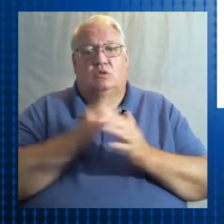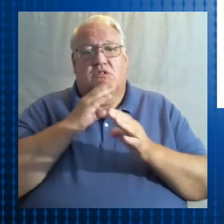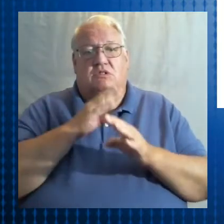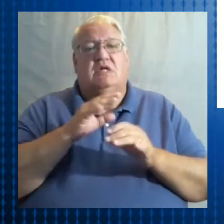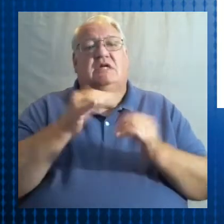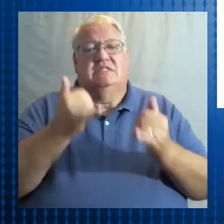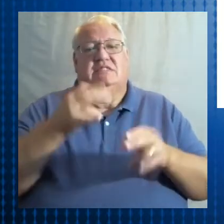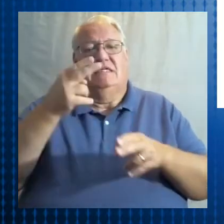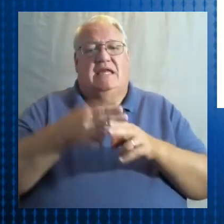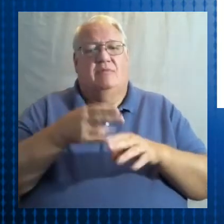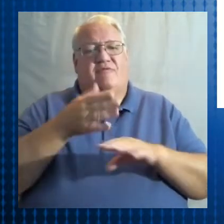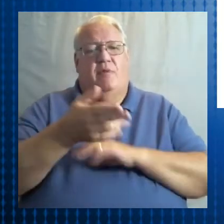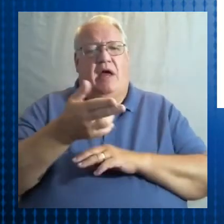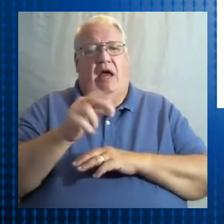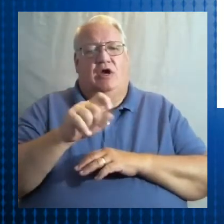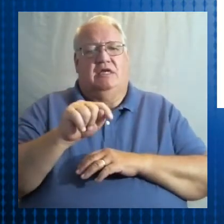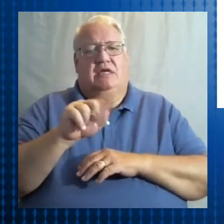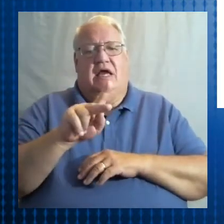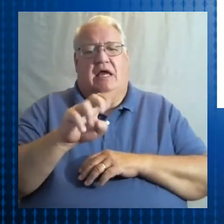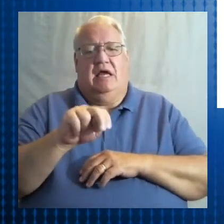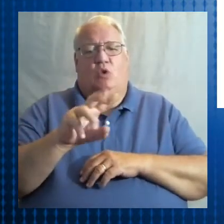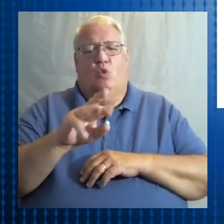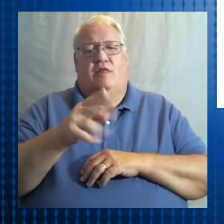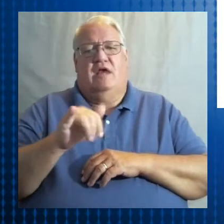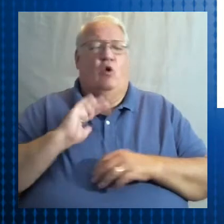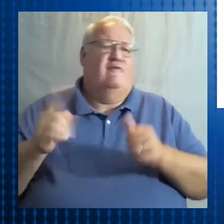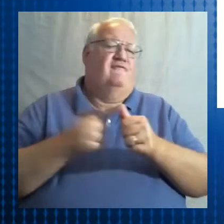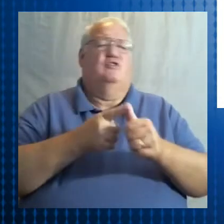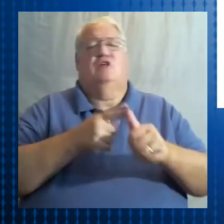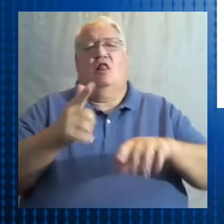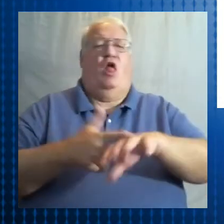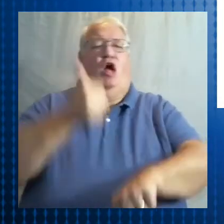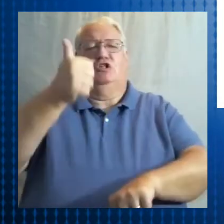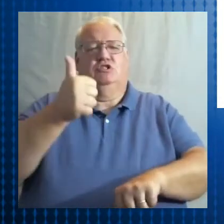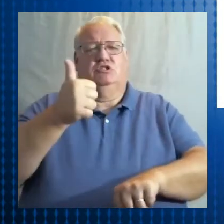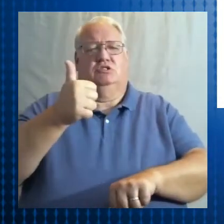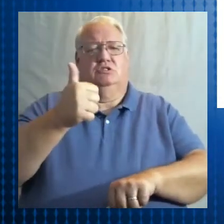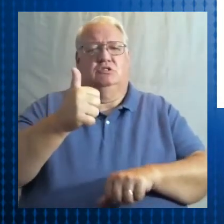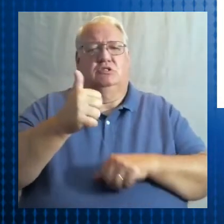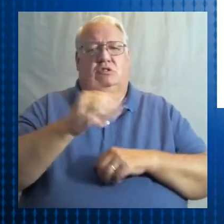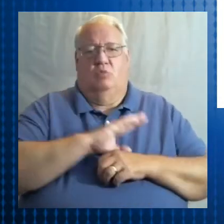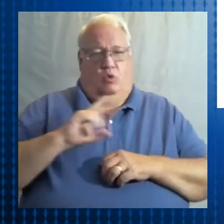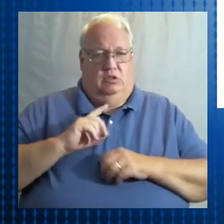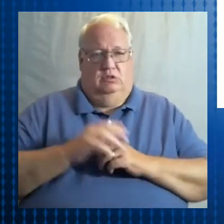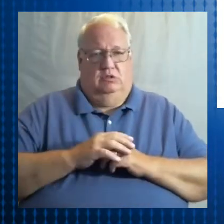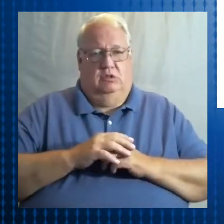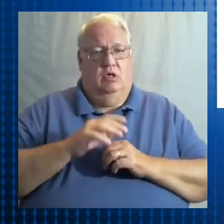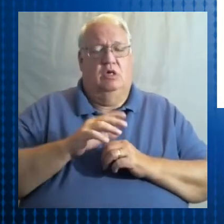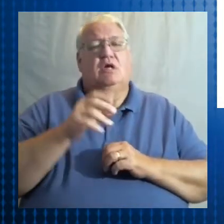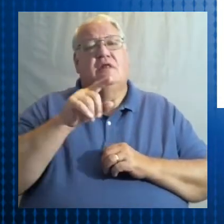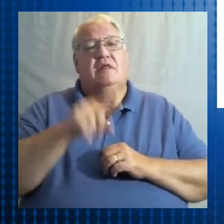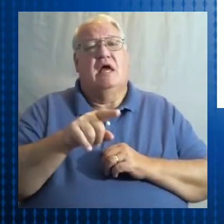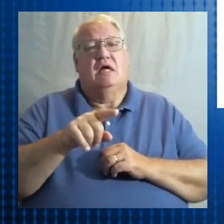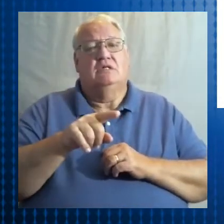is named after Harriet Kenworthy, our first and longest serving board chair. The Literacy Award is